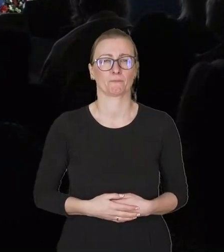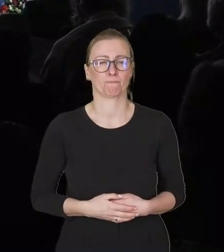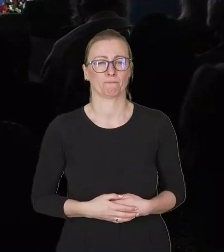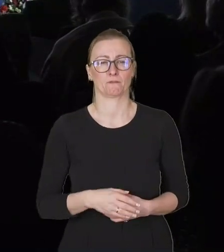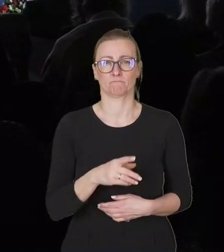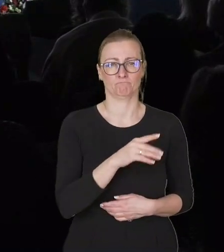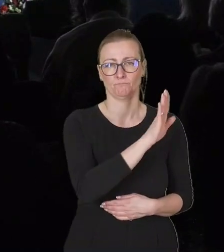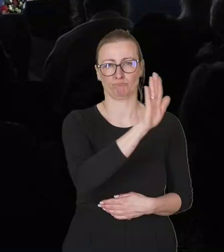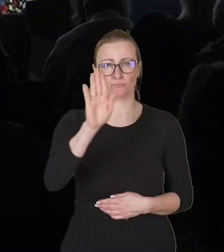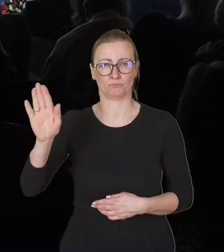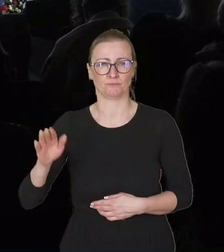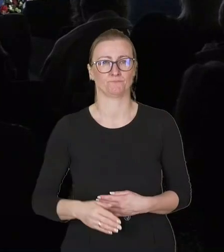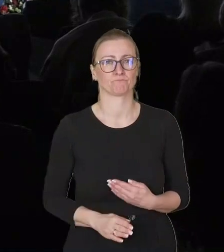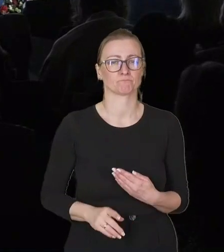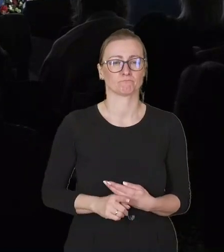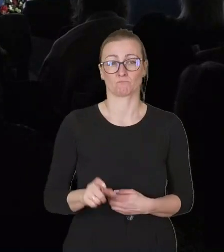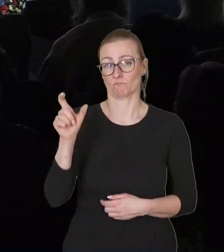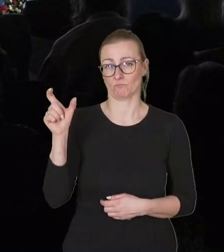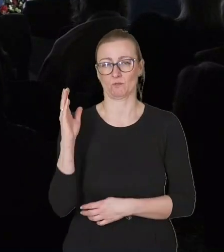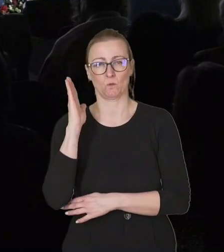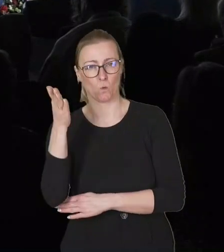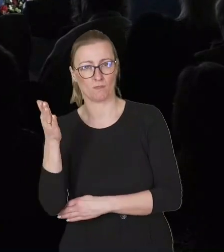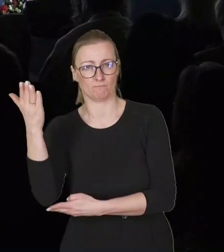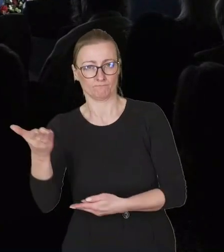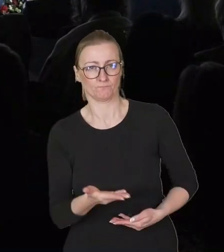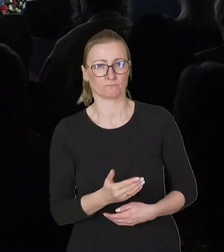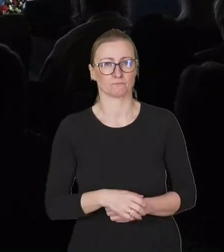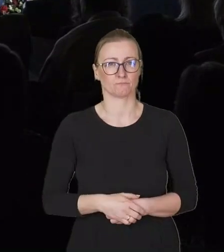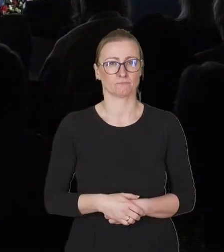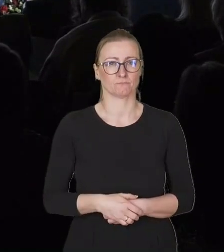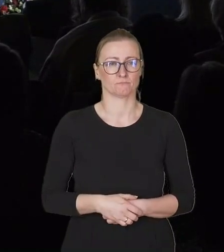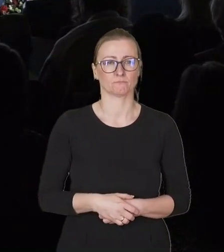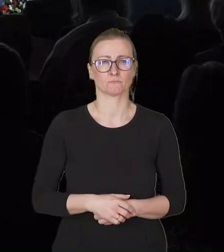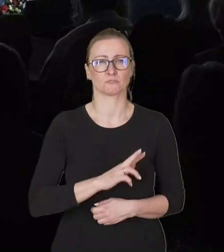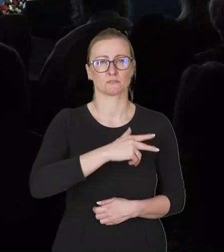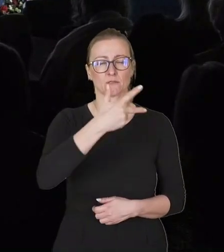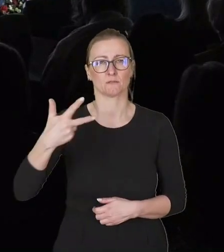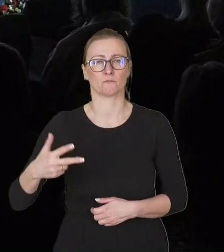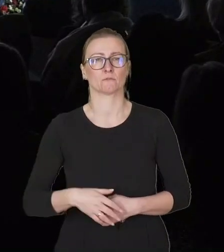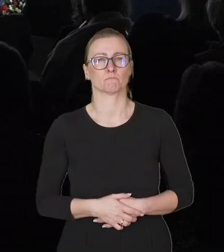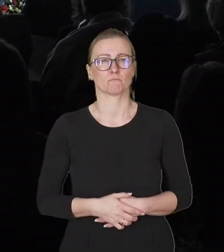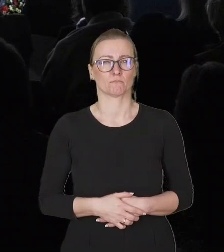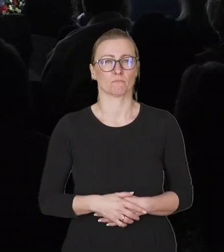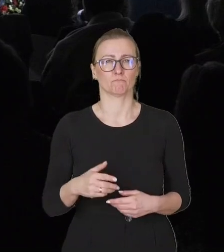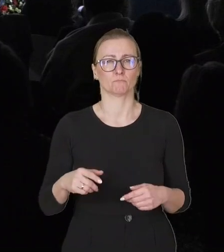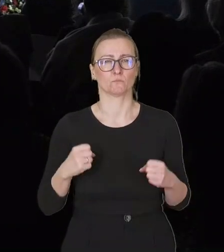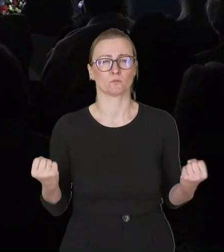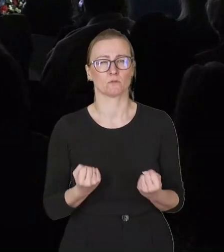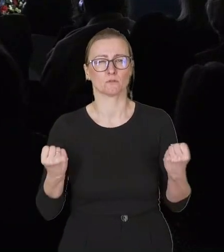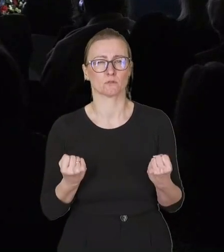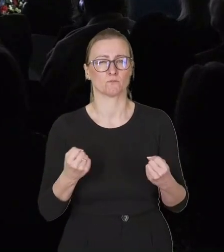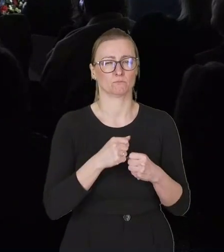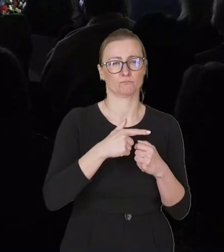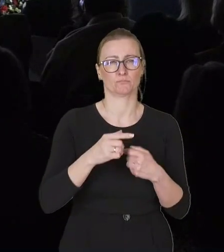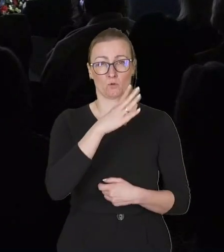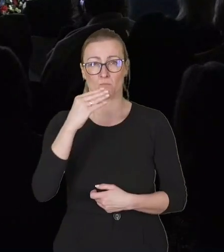strong entrepreneurship culture, but also with the very global view on Europe and the European competitiveness we've experienced from the